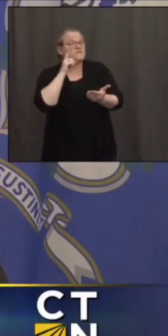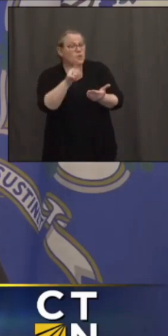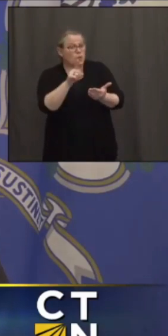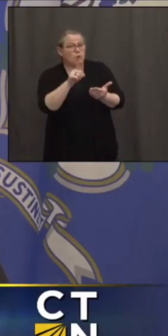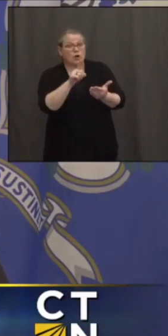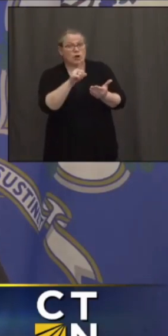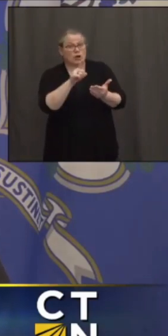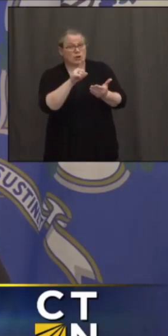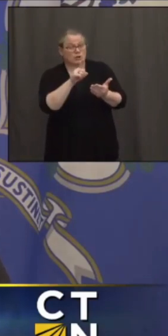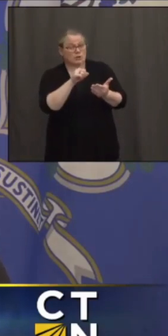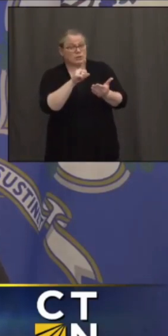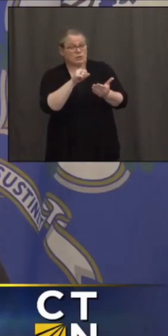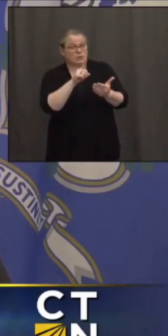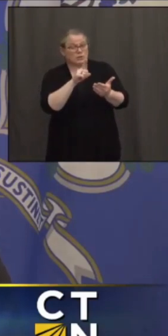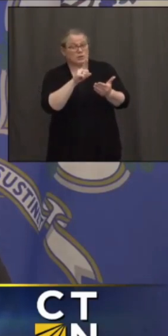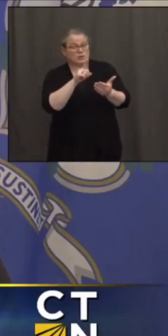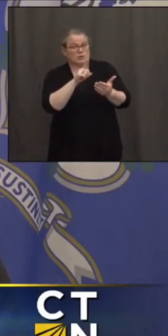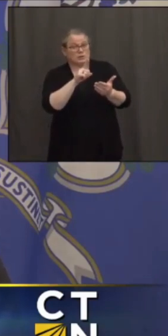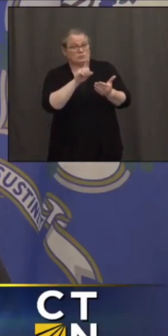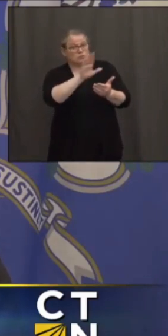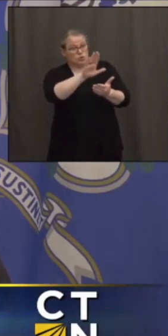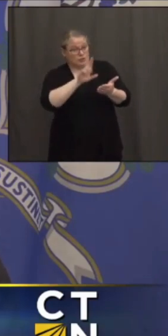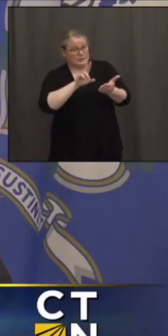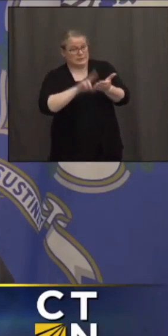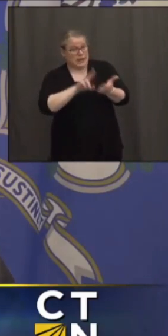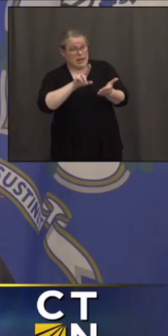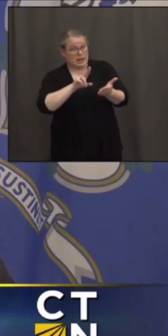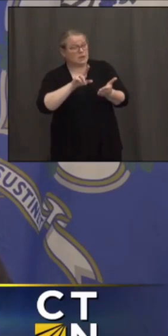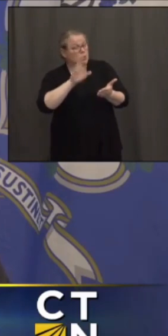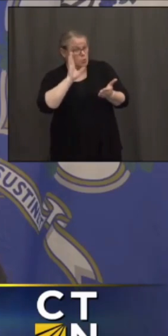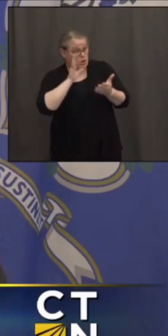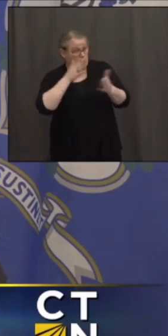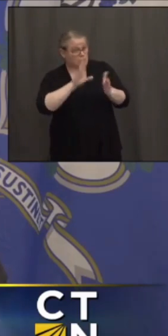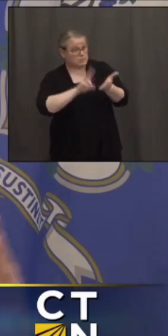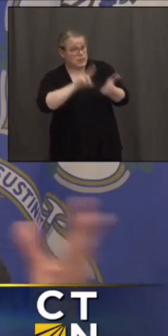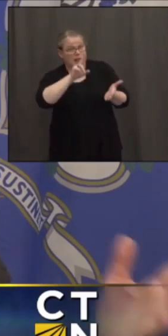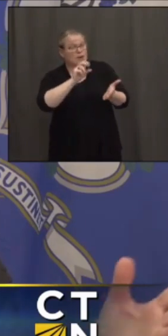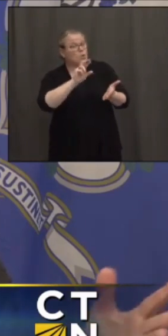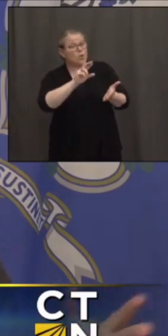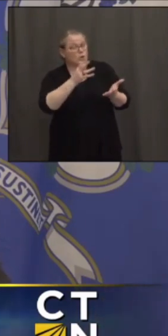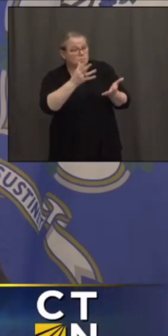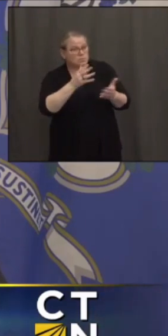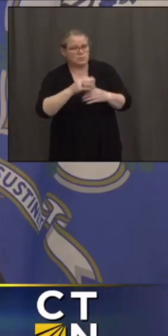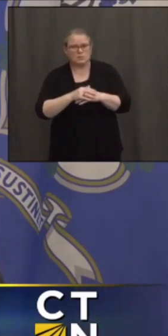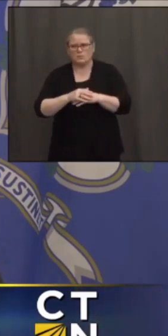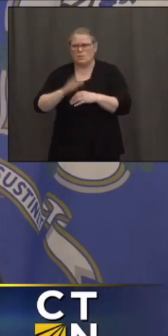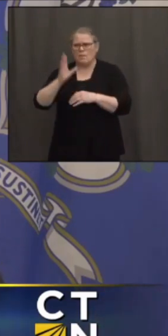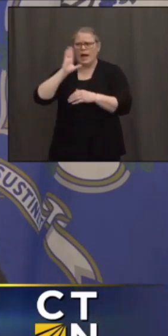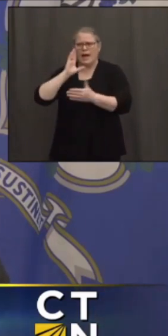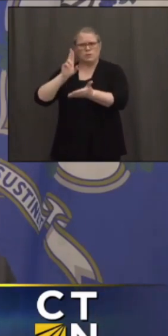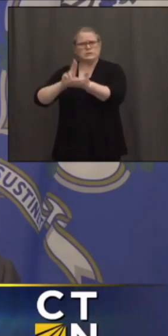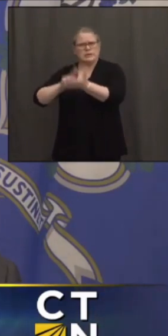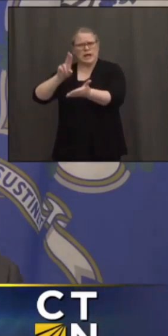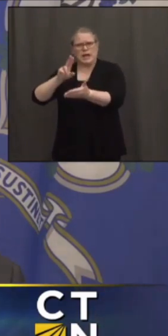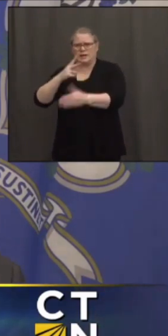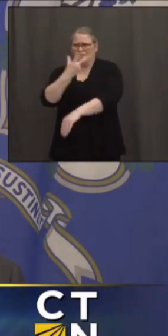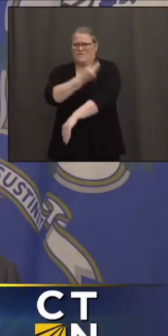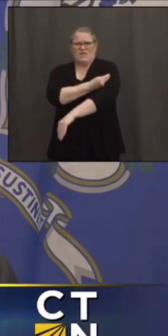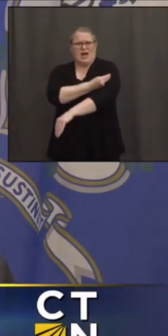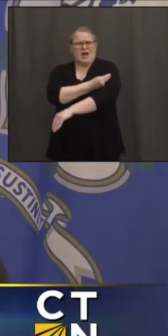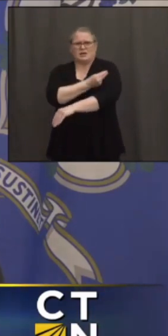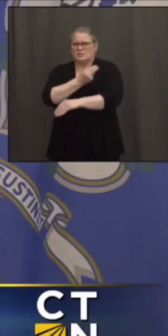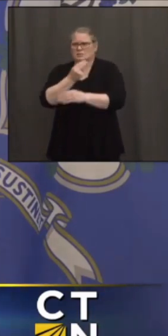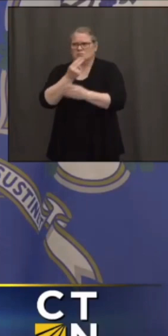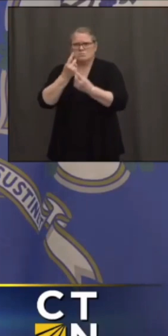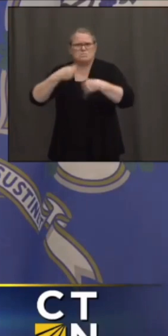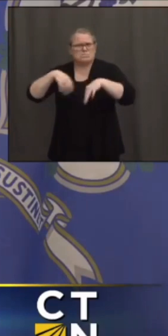6 months that vaccinations work. Vaccinations keep me safe, keep you safe, keep my classroom safe, and